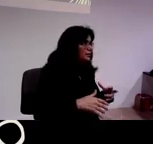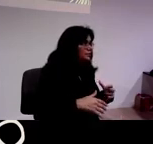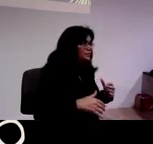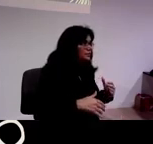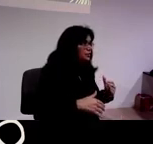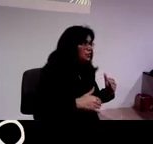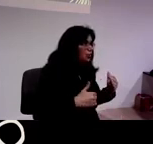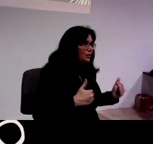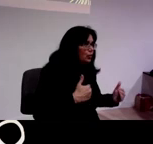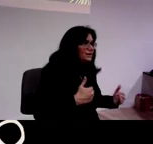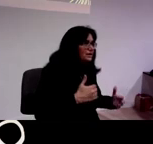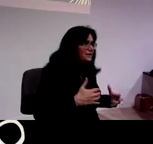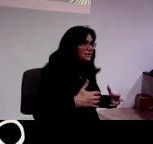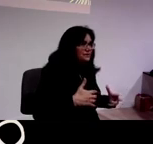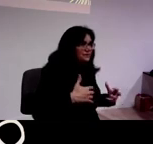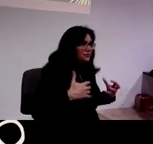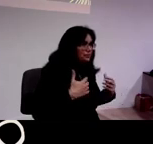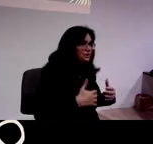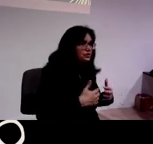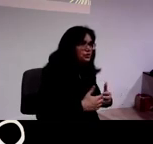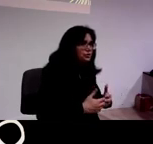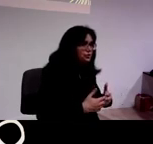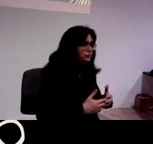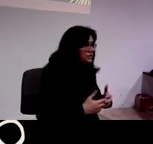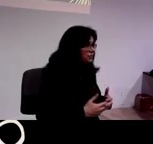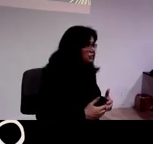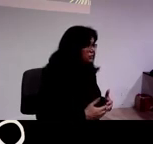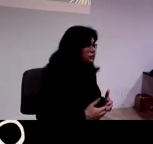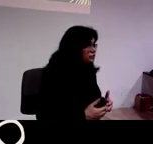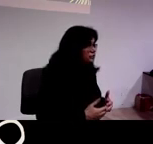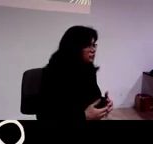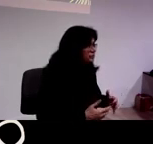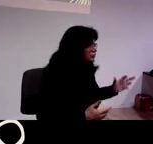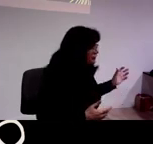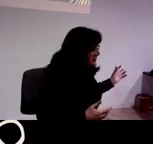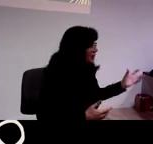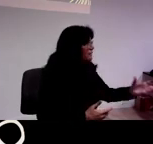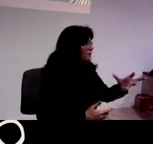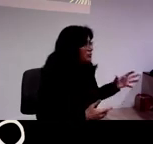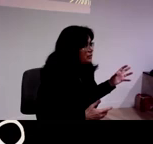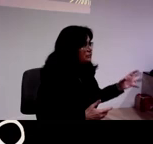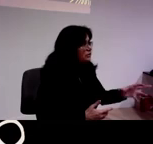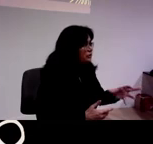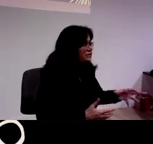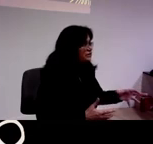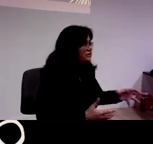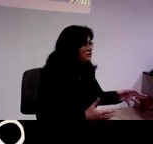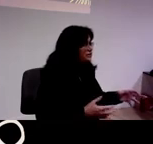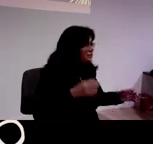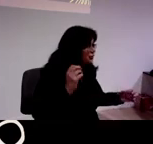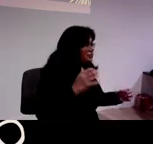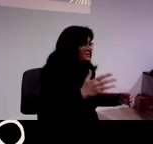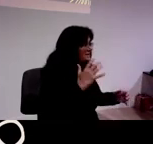be times where we need to be the stewards of resources so that other people can be